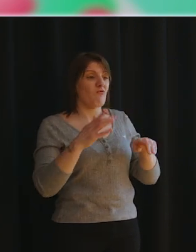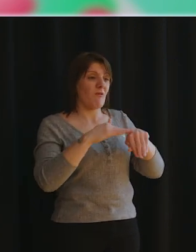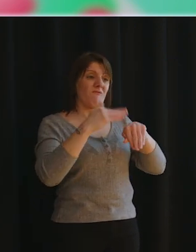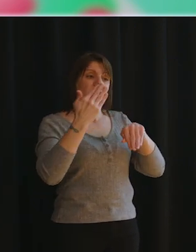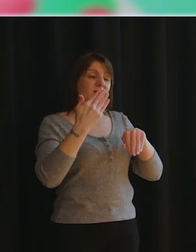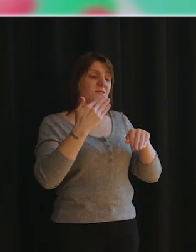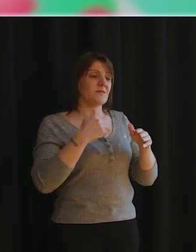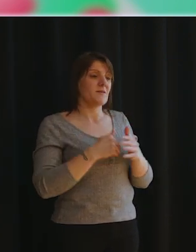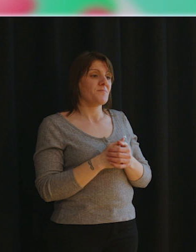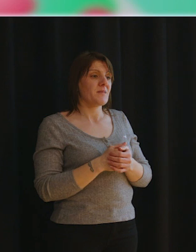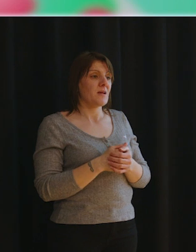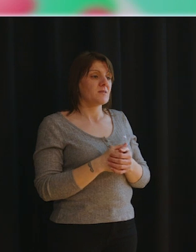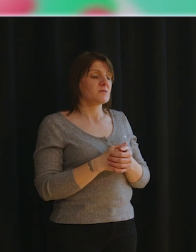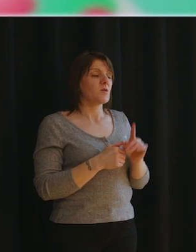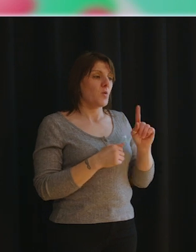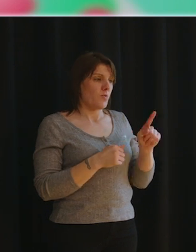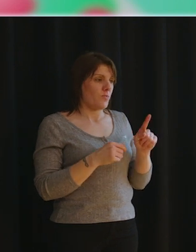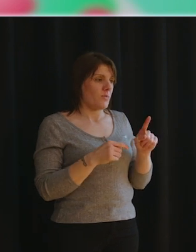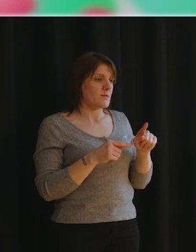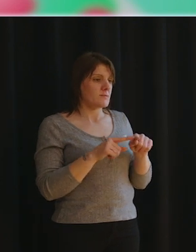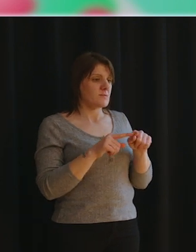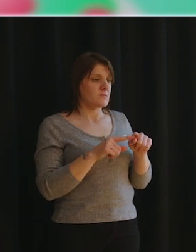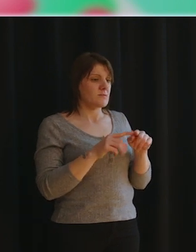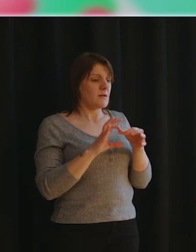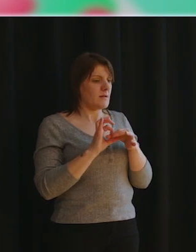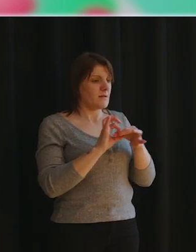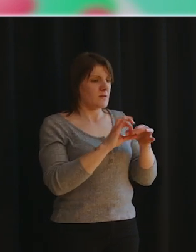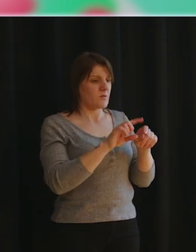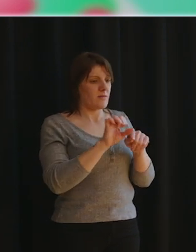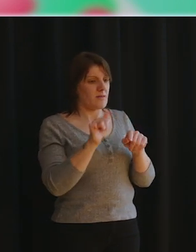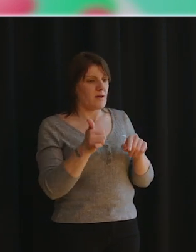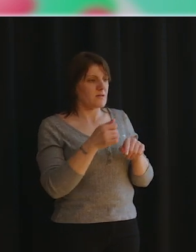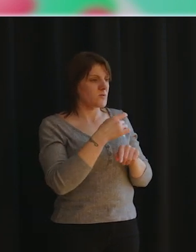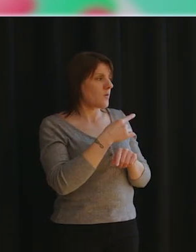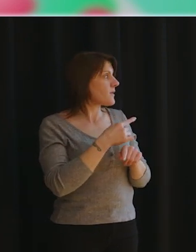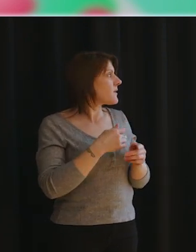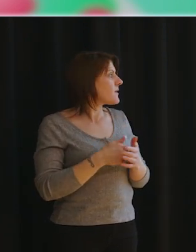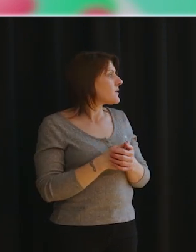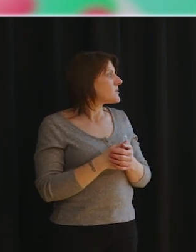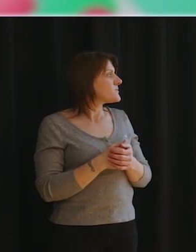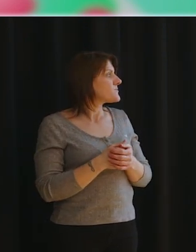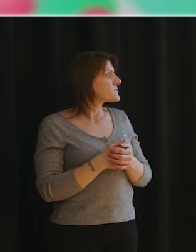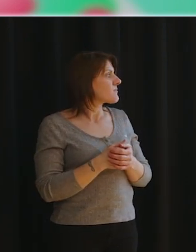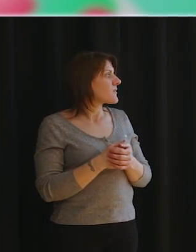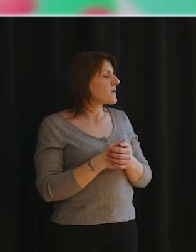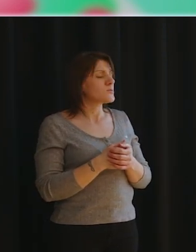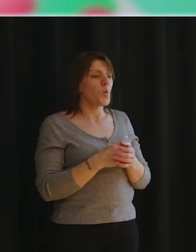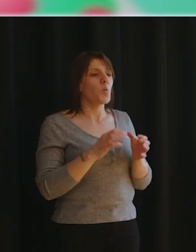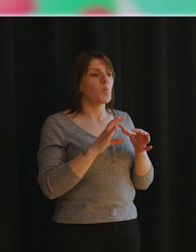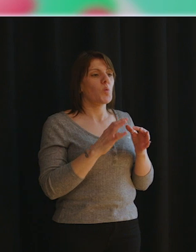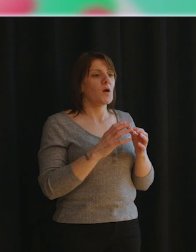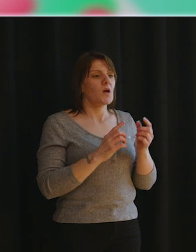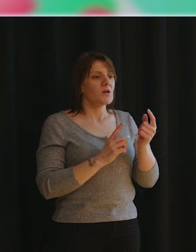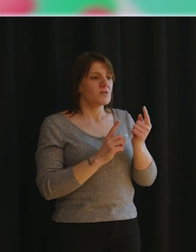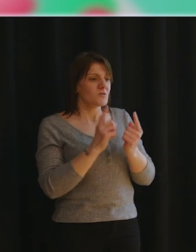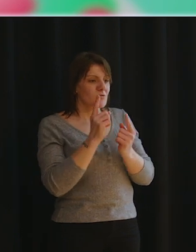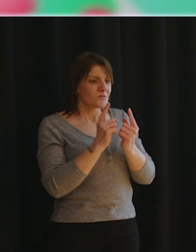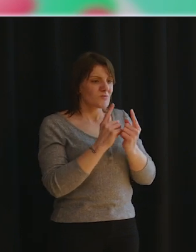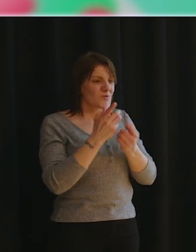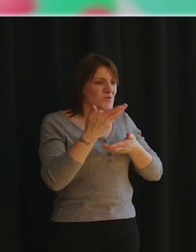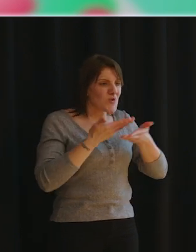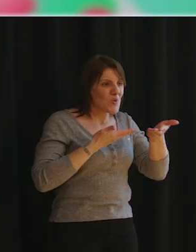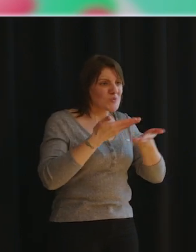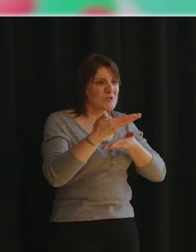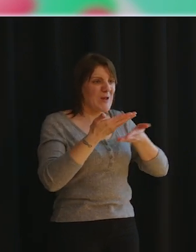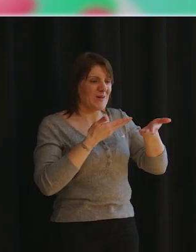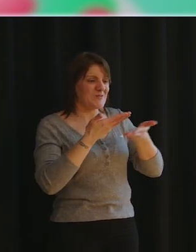And this is going to come into the next slide, which, you know, is all about negotiation and collaboration. And I'm going to leap